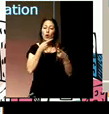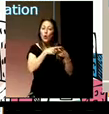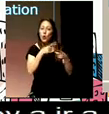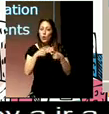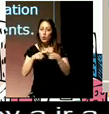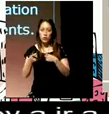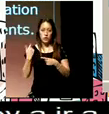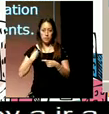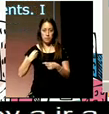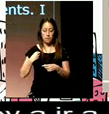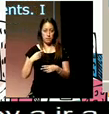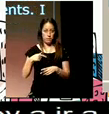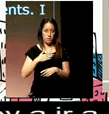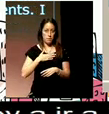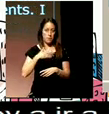about